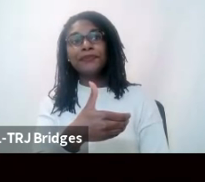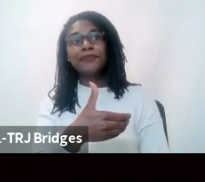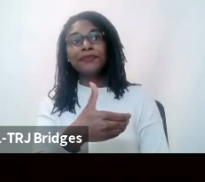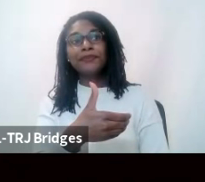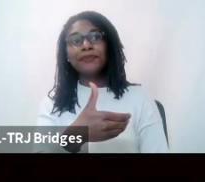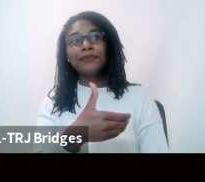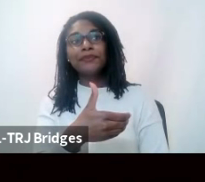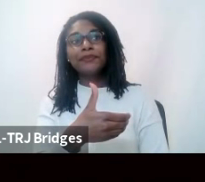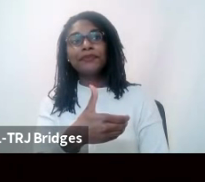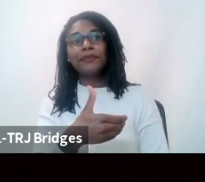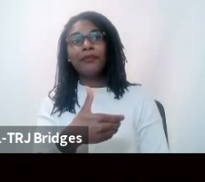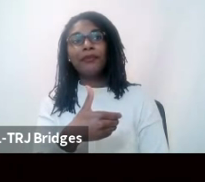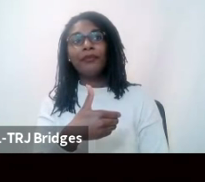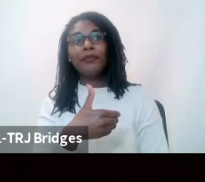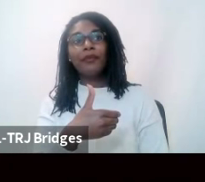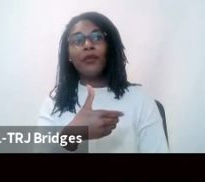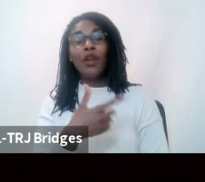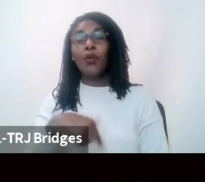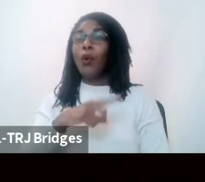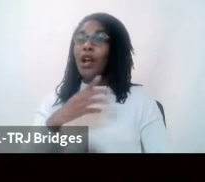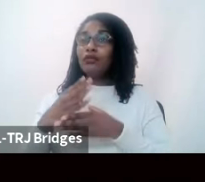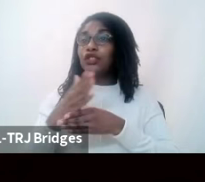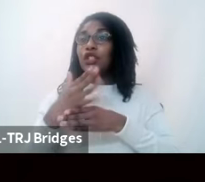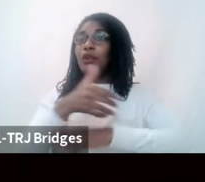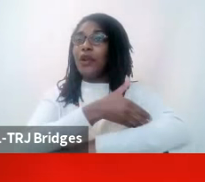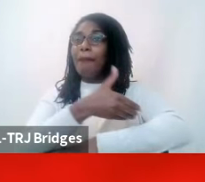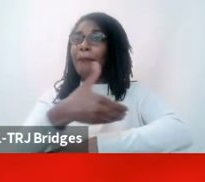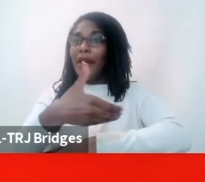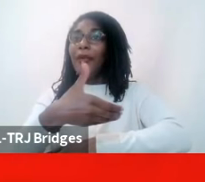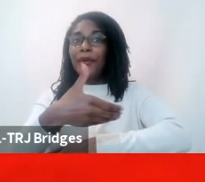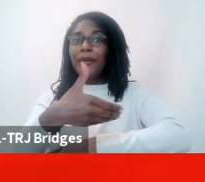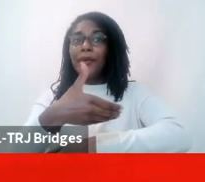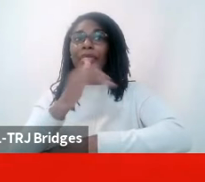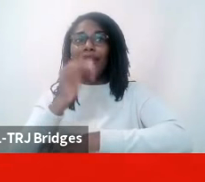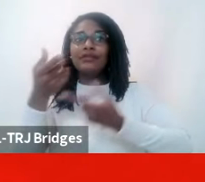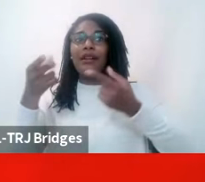I was always here. We have experienced the power, nothing more than that.